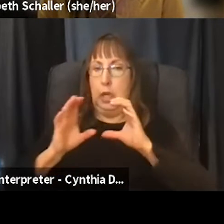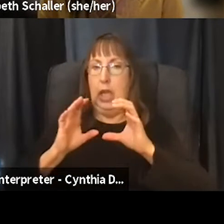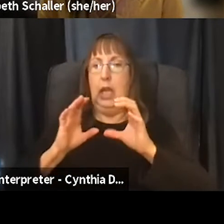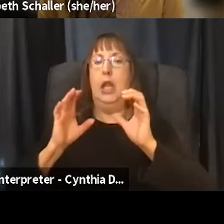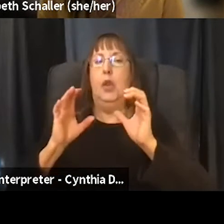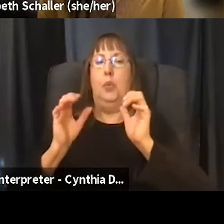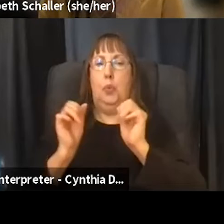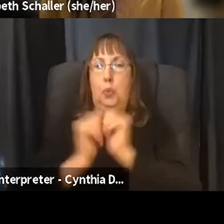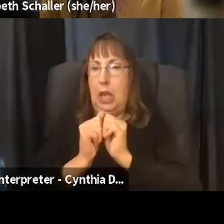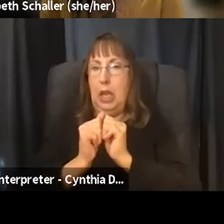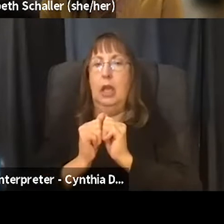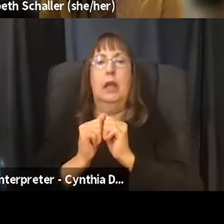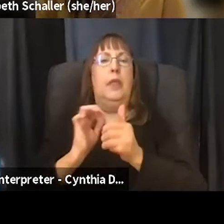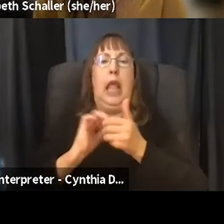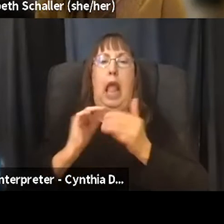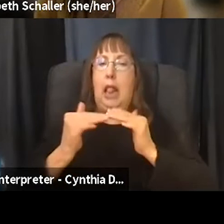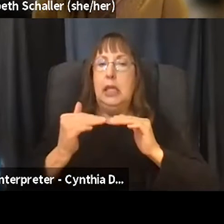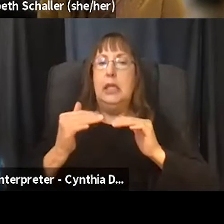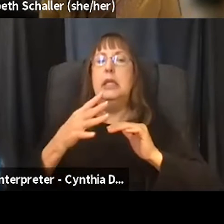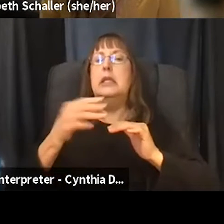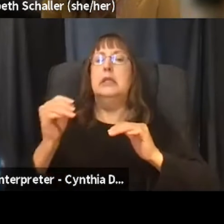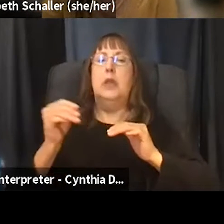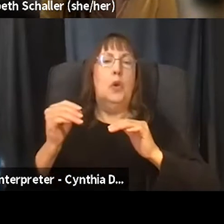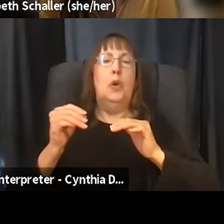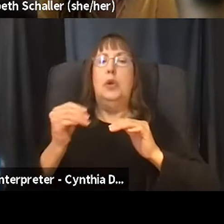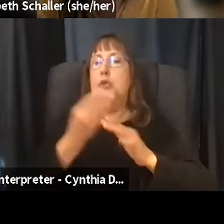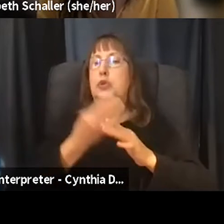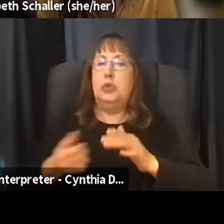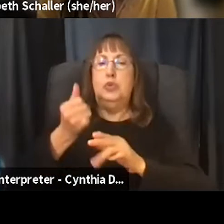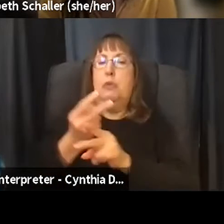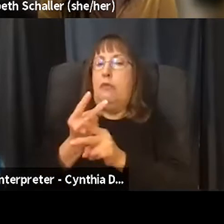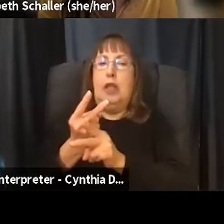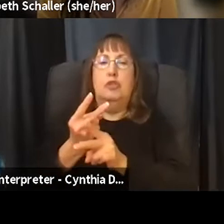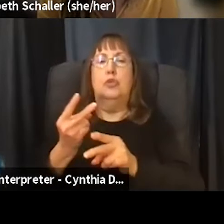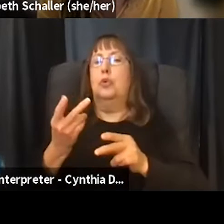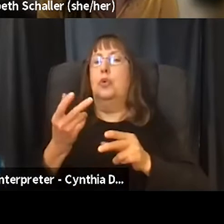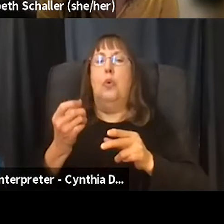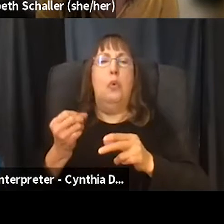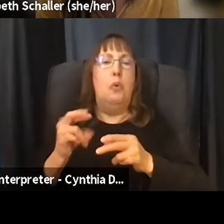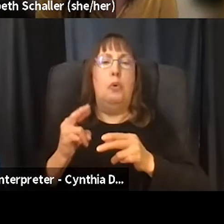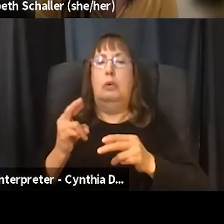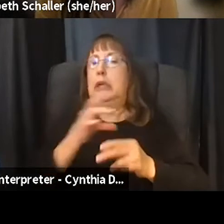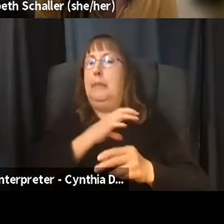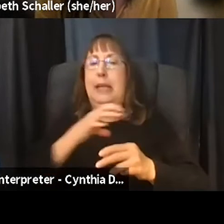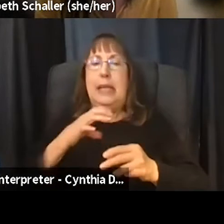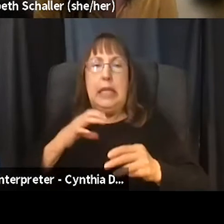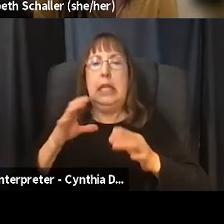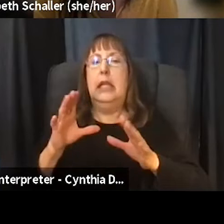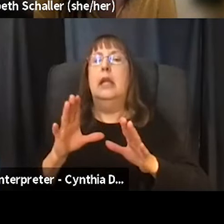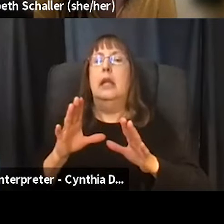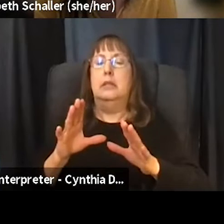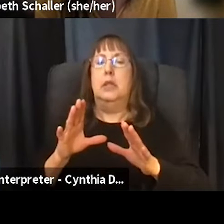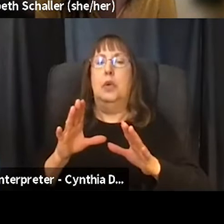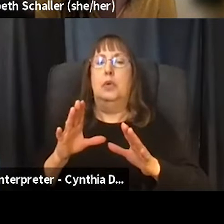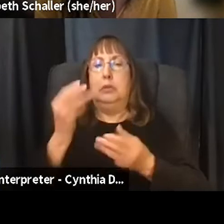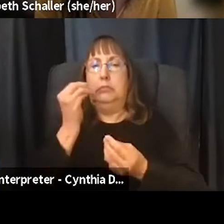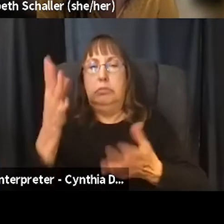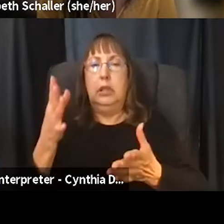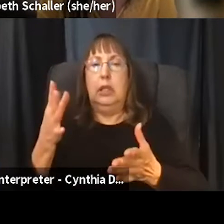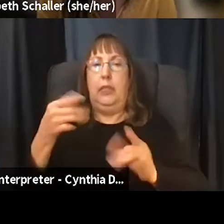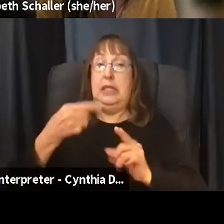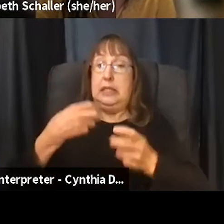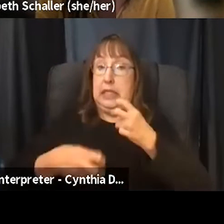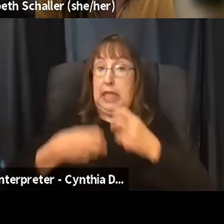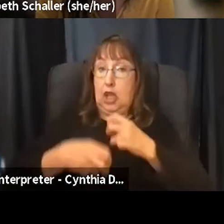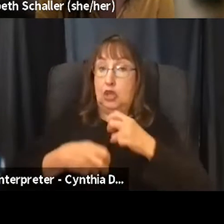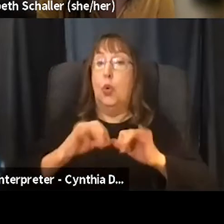colleagues or a supervisor or, sort of at the committee level of an organization, like, here's an issue, how do we, address this?